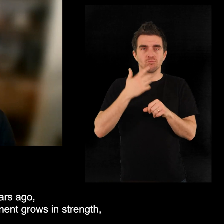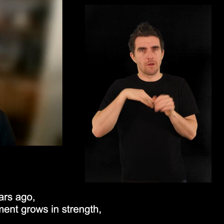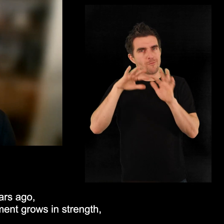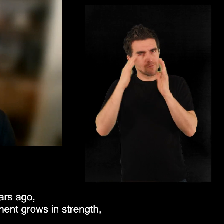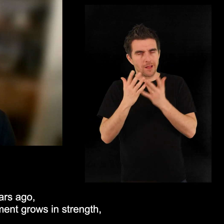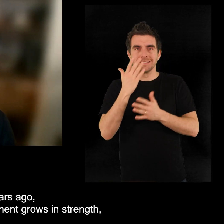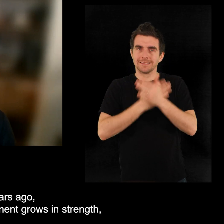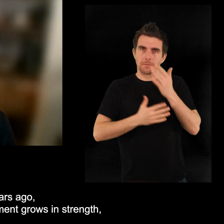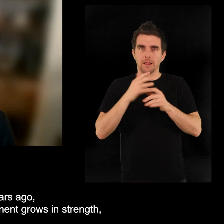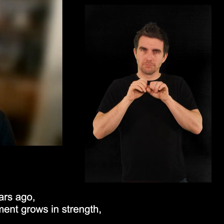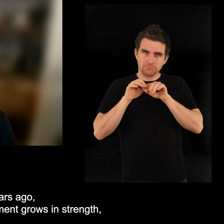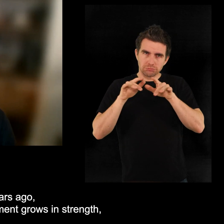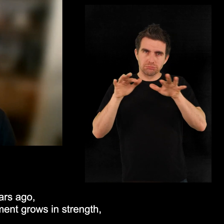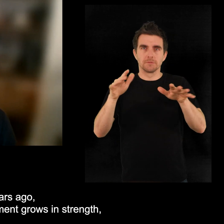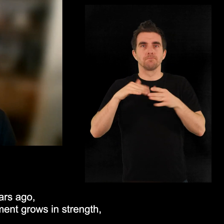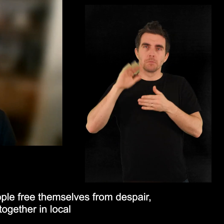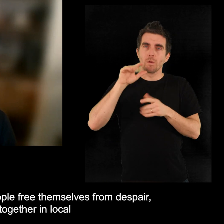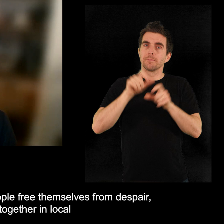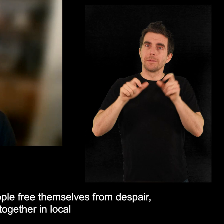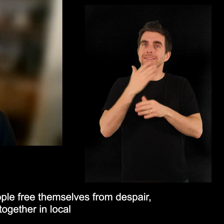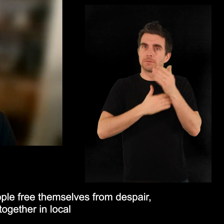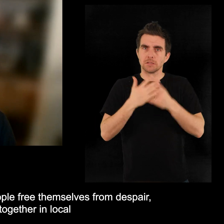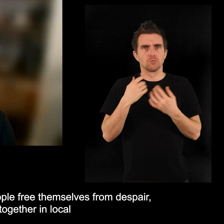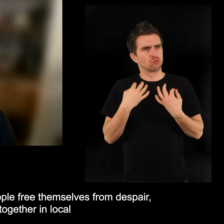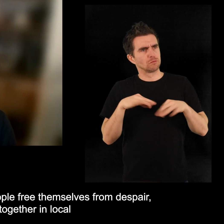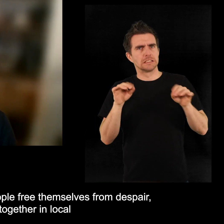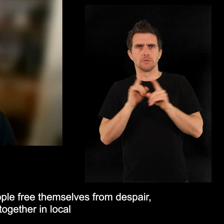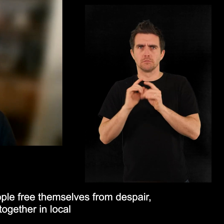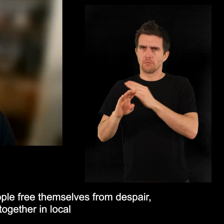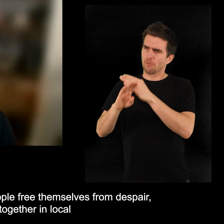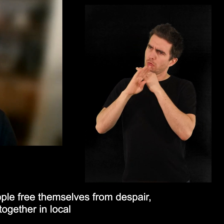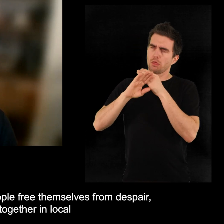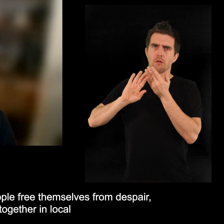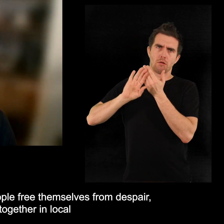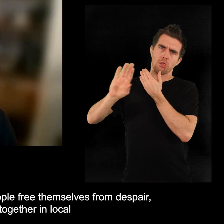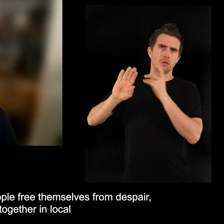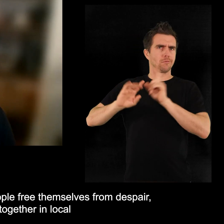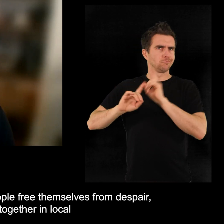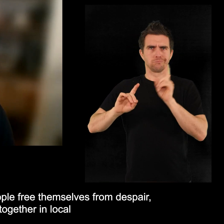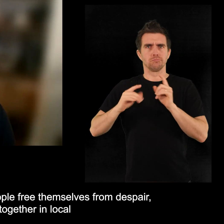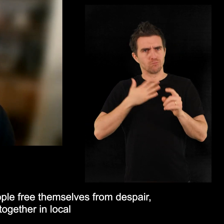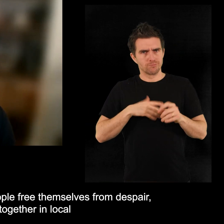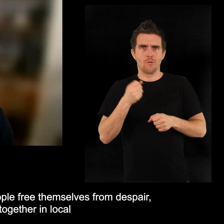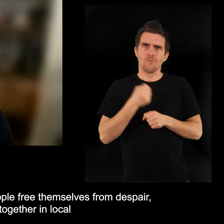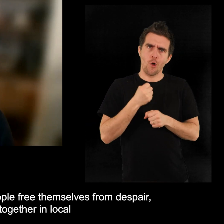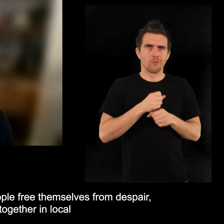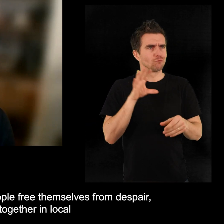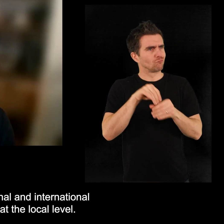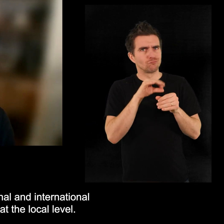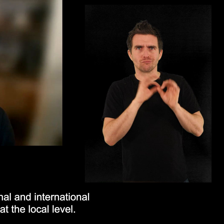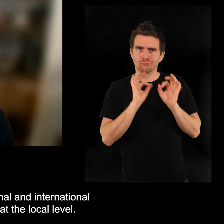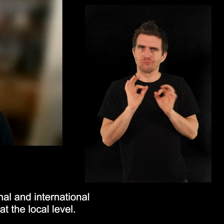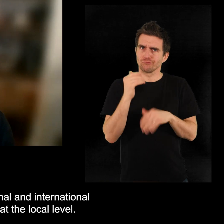disability movement grows in strength. More and more disabled people free themselves from despair, segregation, decide to work together in